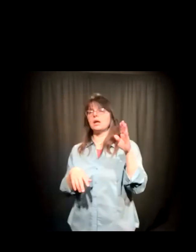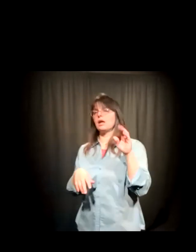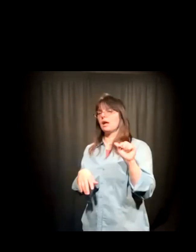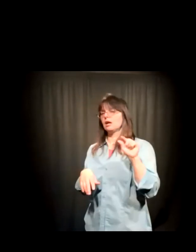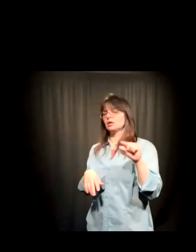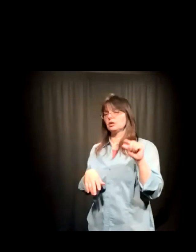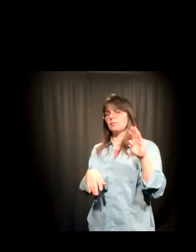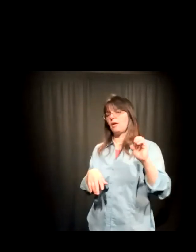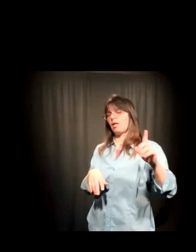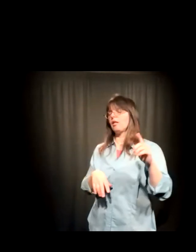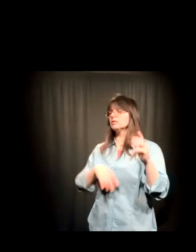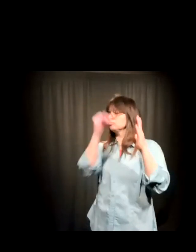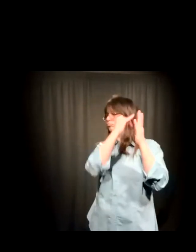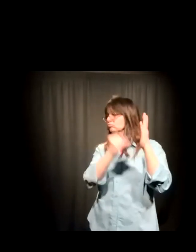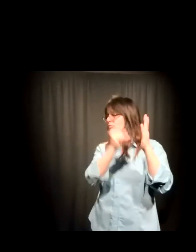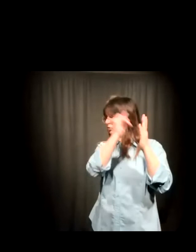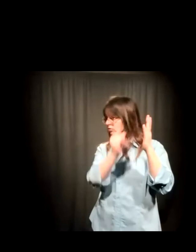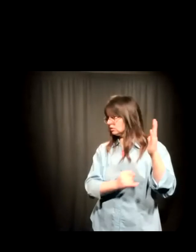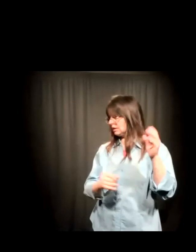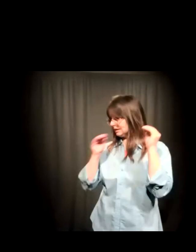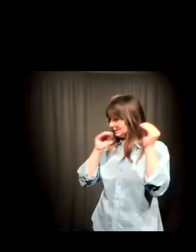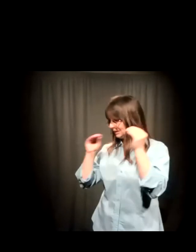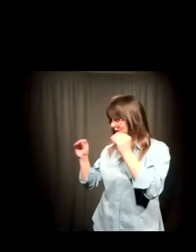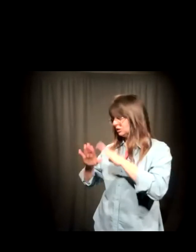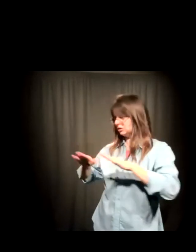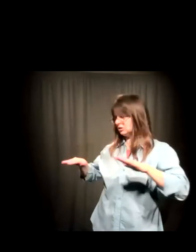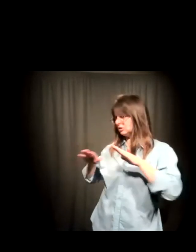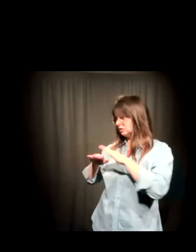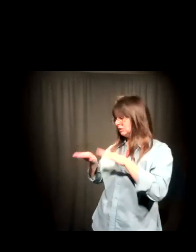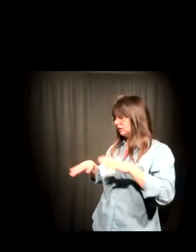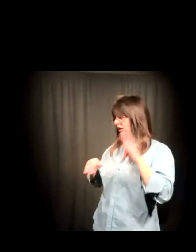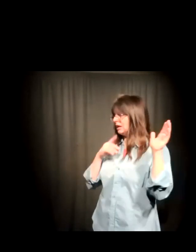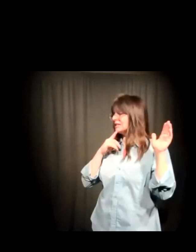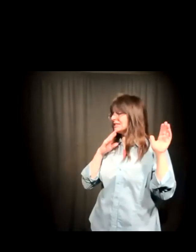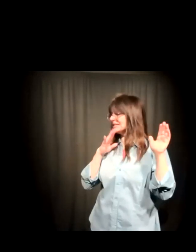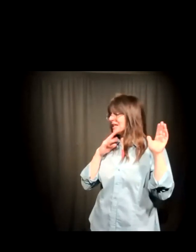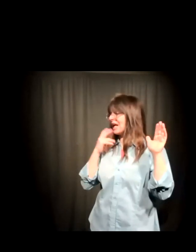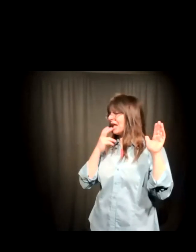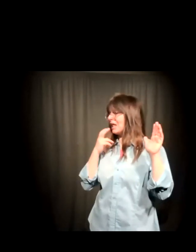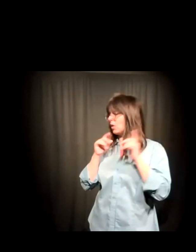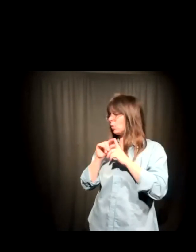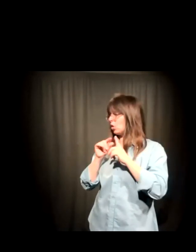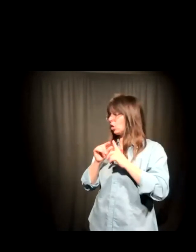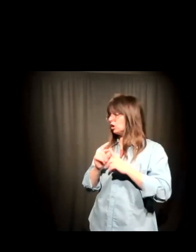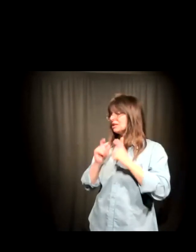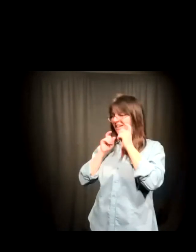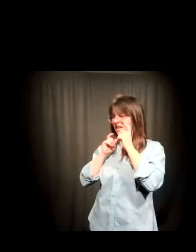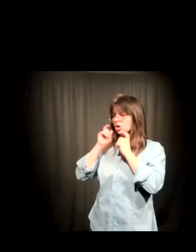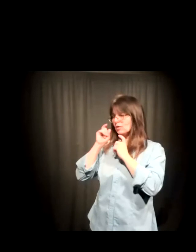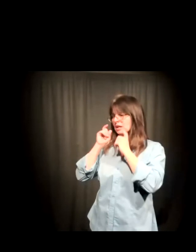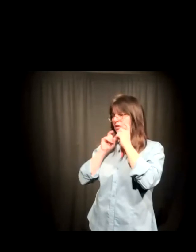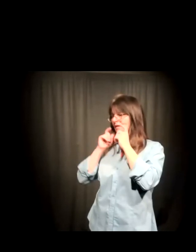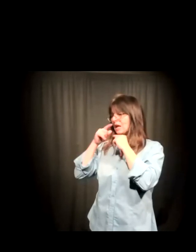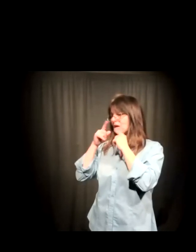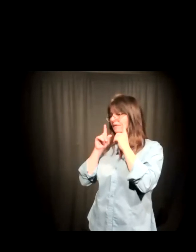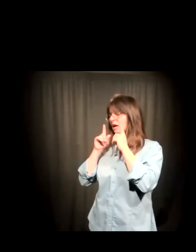face. As students said their words, he emphasized the parts of the mouth that would need to be adjusted to move closer to the correct